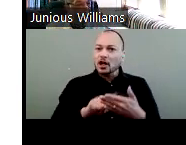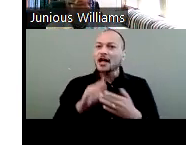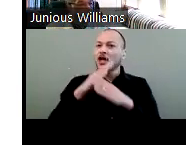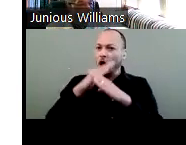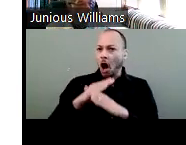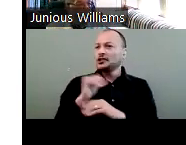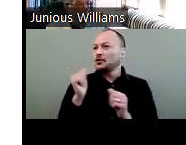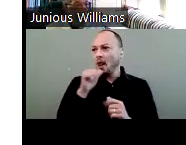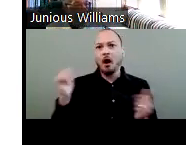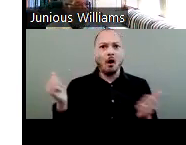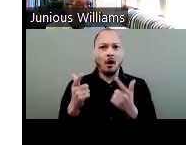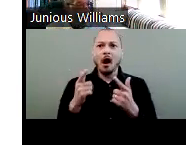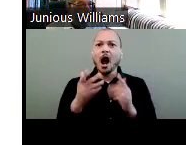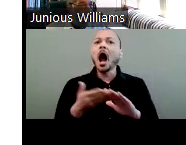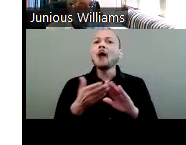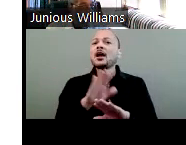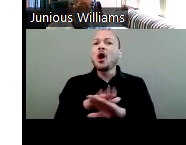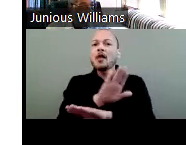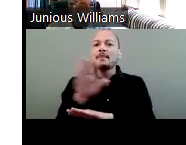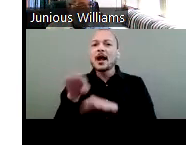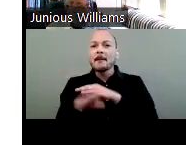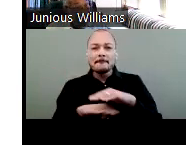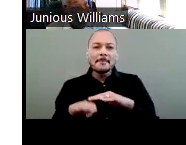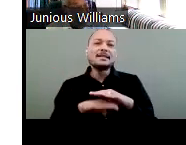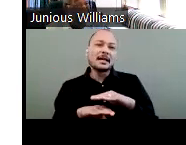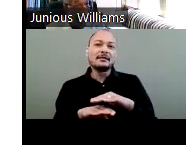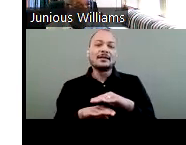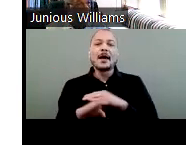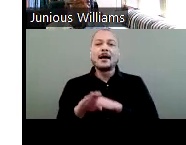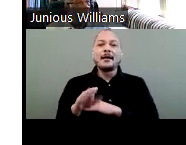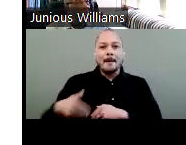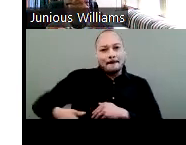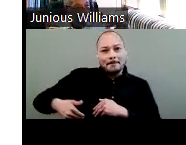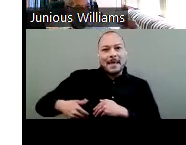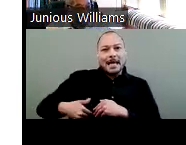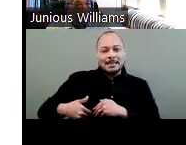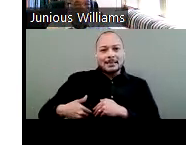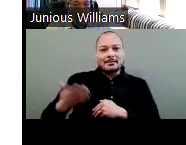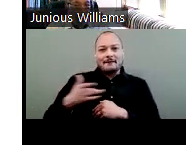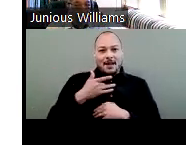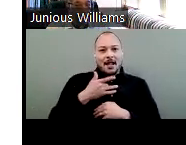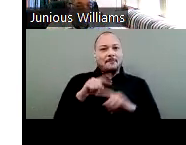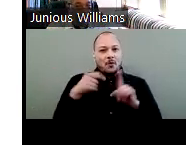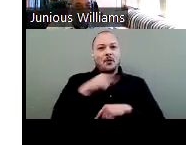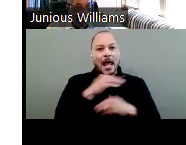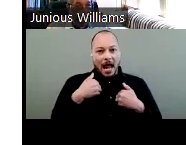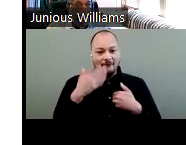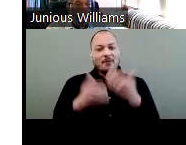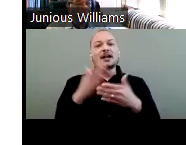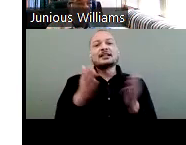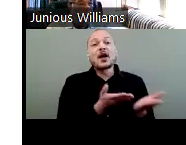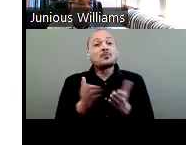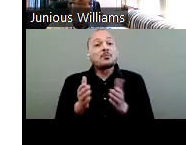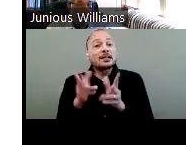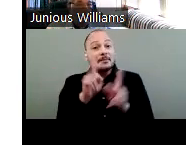everybody doesn't operate on their most basic base instincts, but we have a process that brings people together